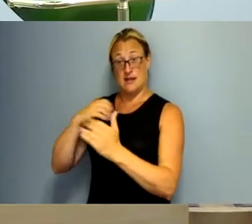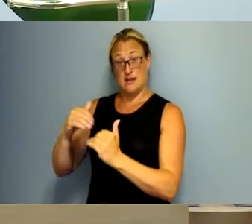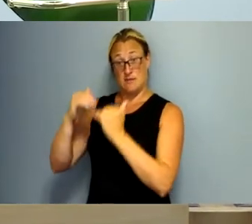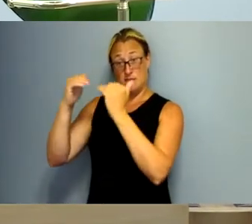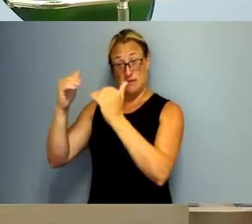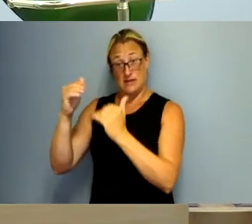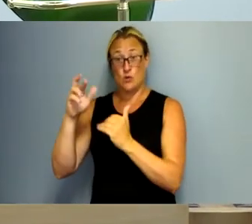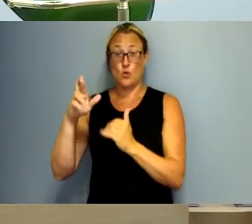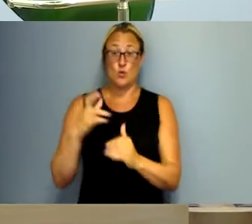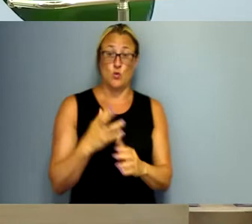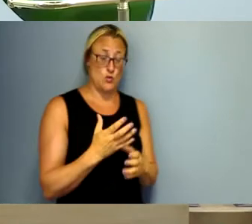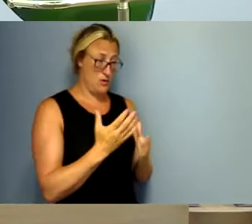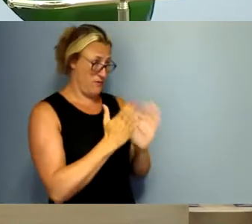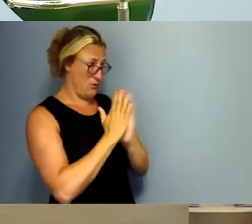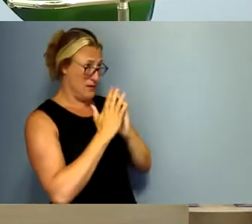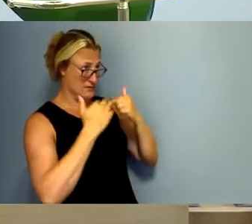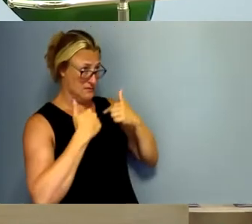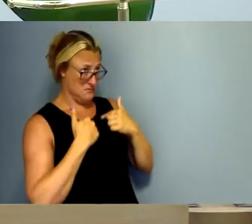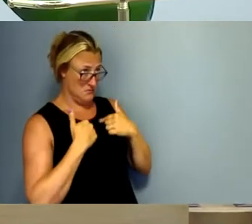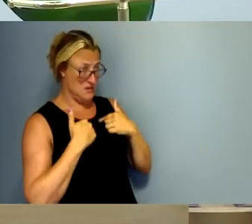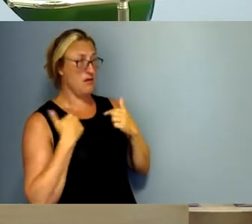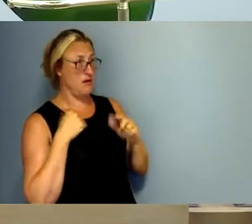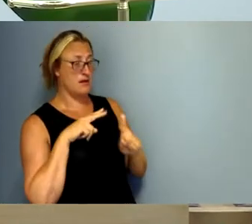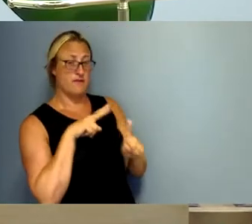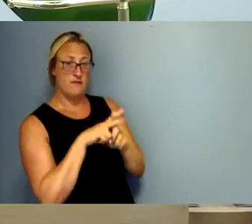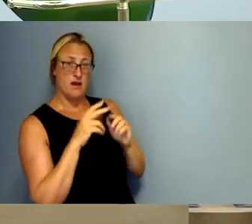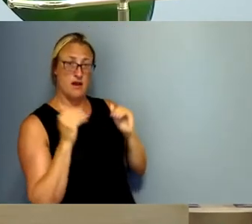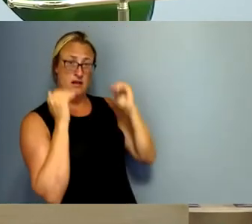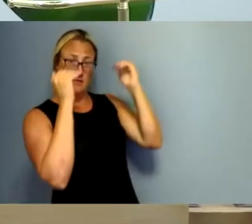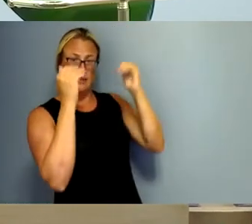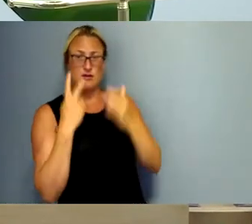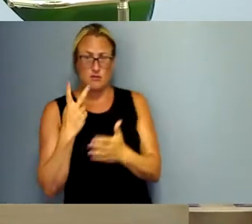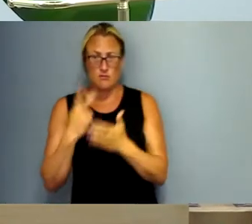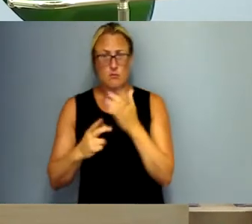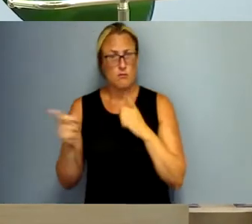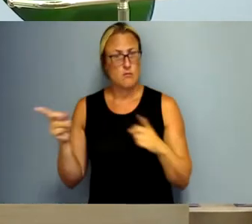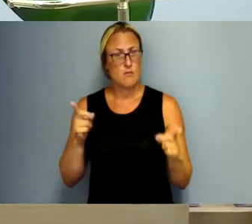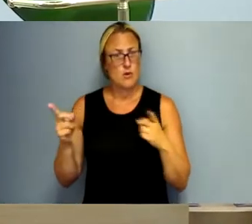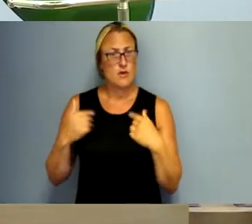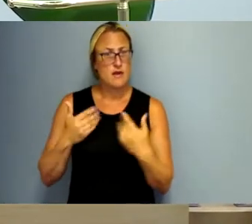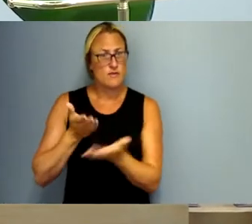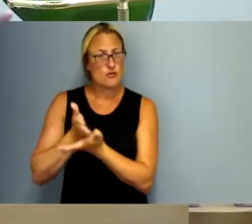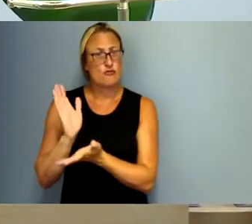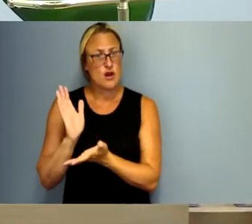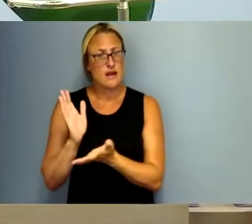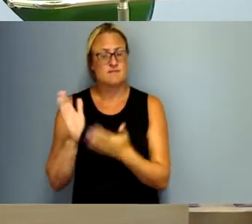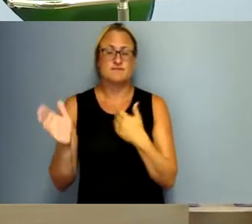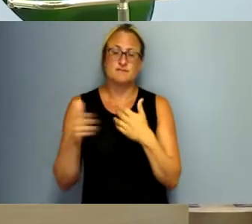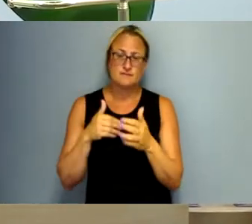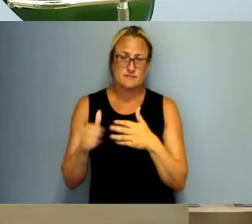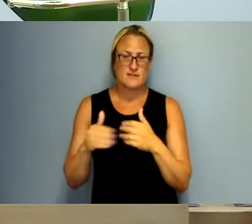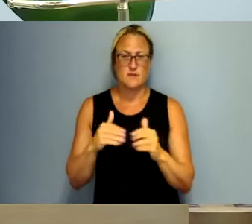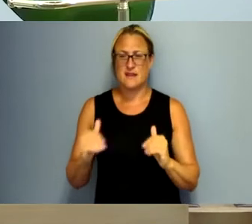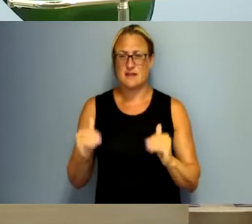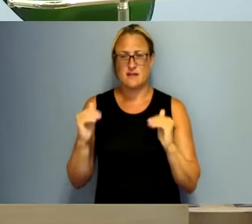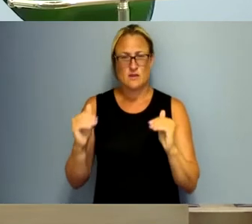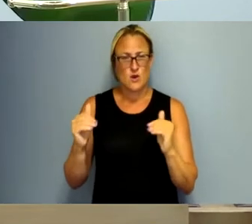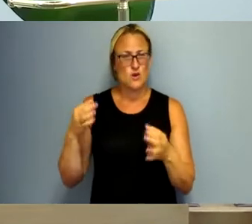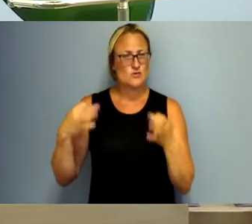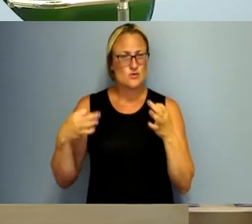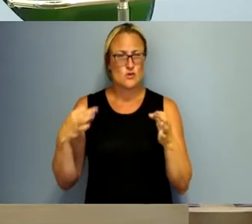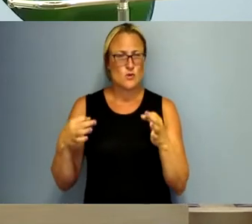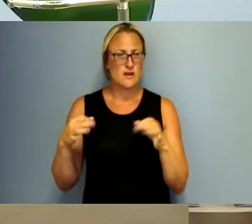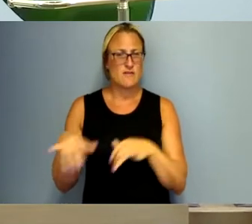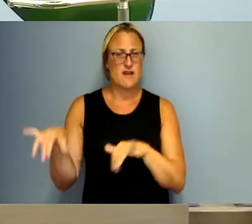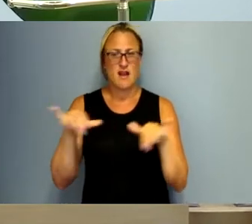appeal. And again, I didn't look at the law, but, you know, as you go, it goes to the Court of Common Pleas, maybe, and then maybe the Commonwealth